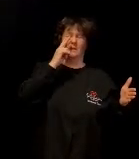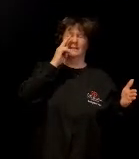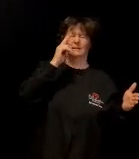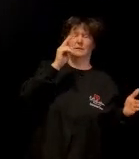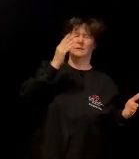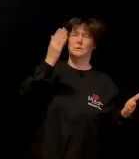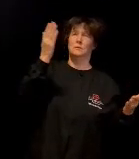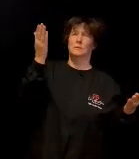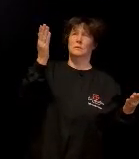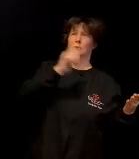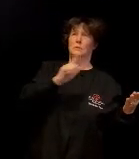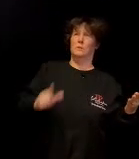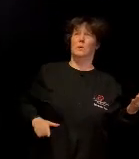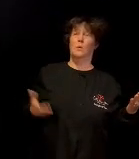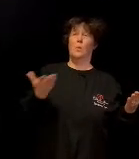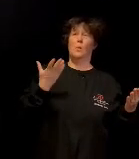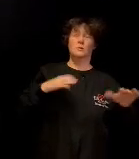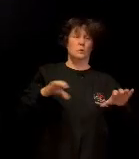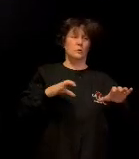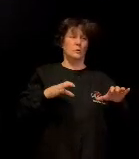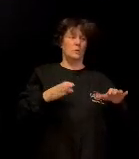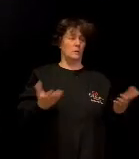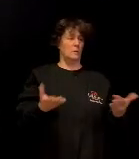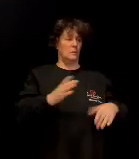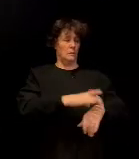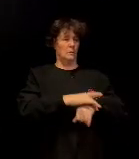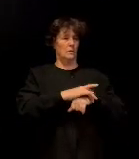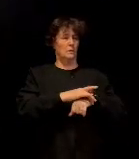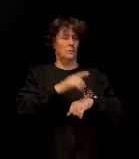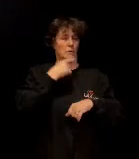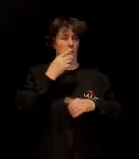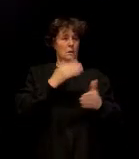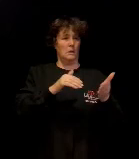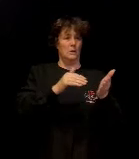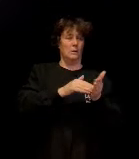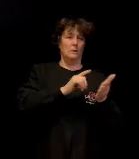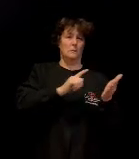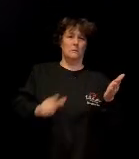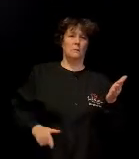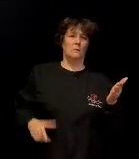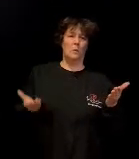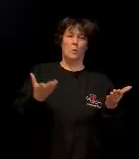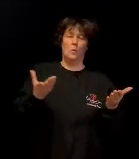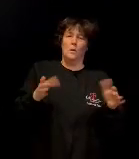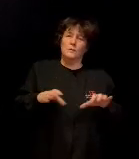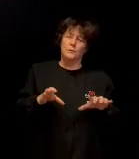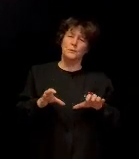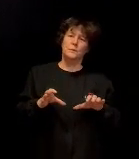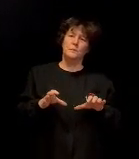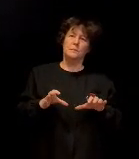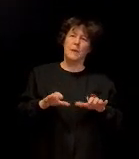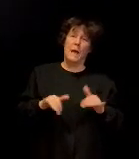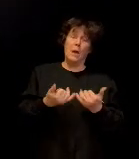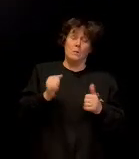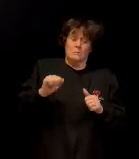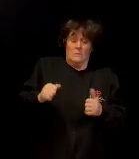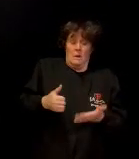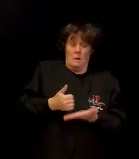you and see what you're doing in the earth. And we say again, Lord, what are you doing and how can